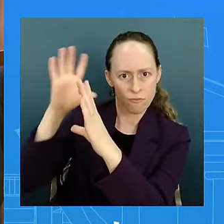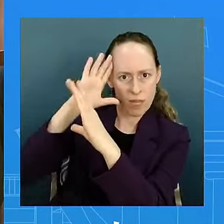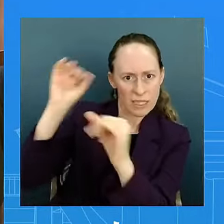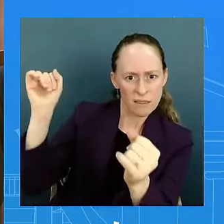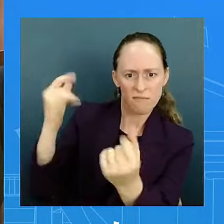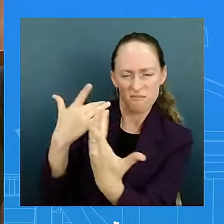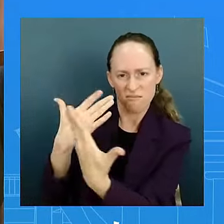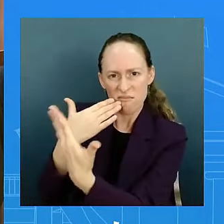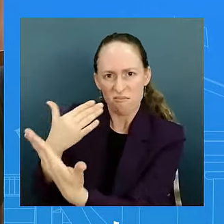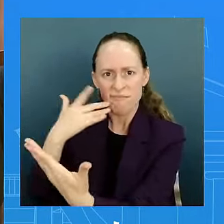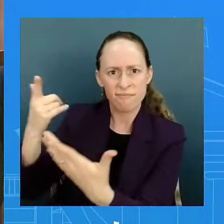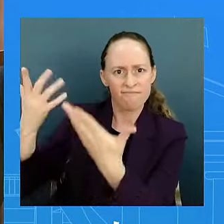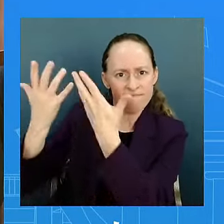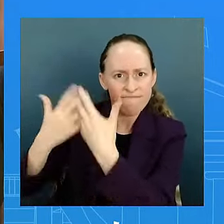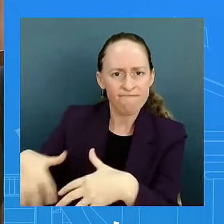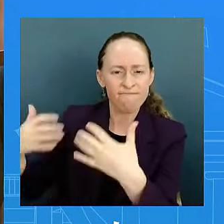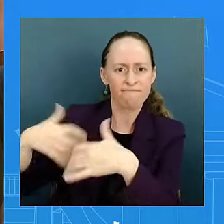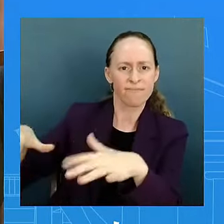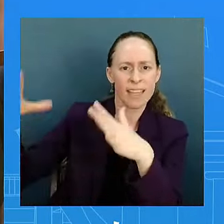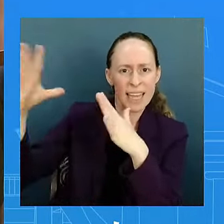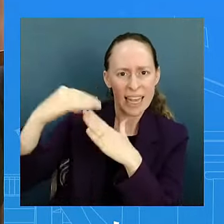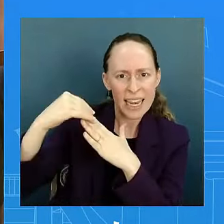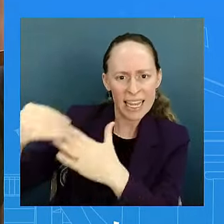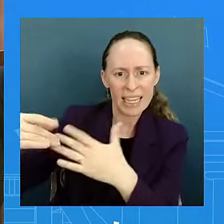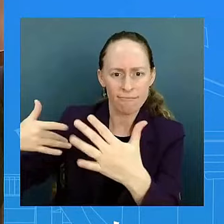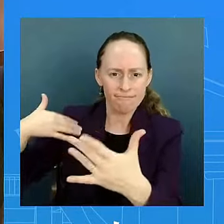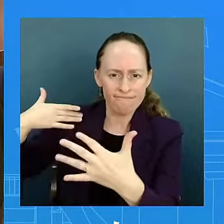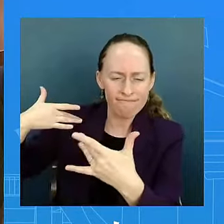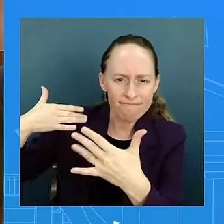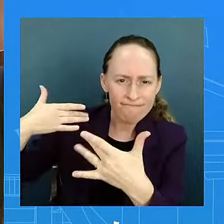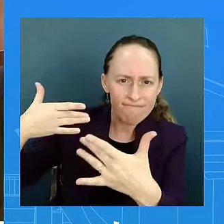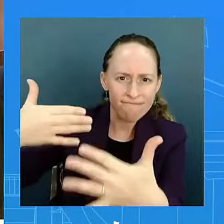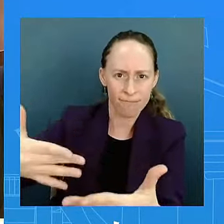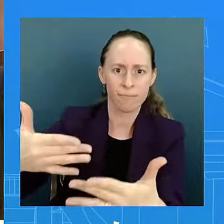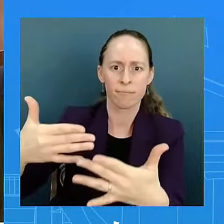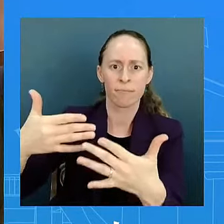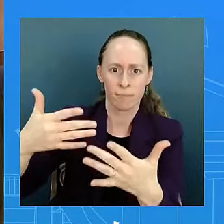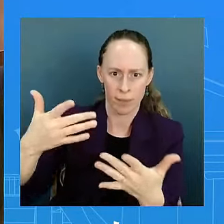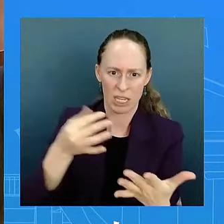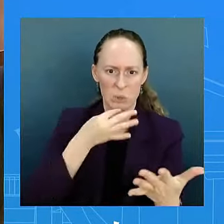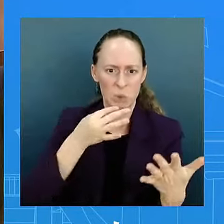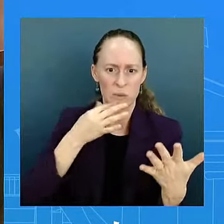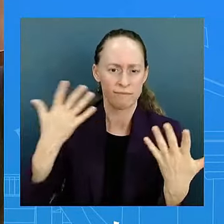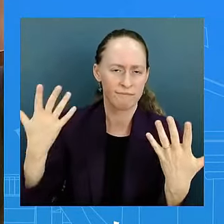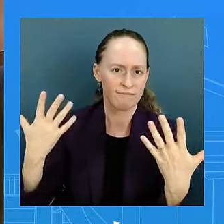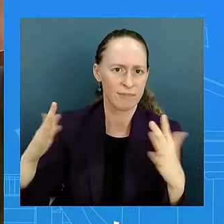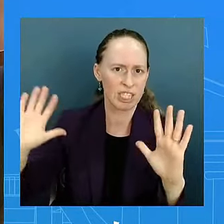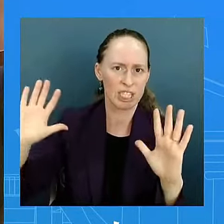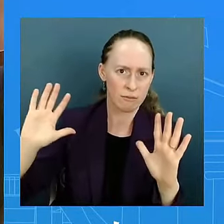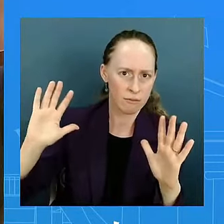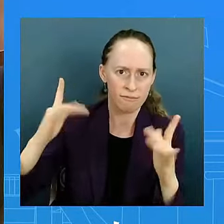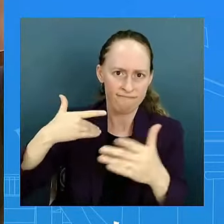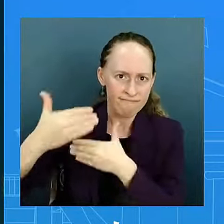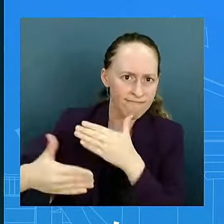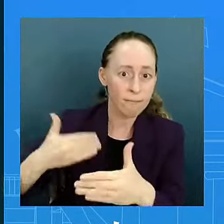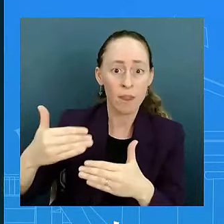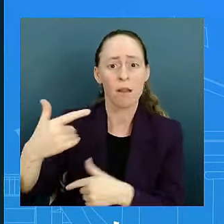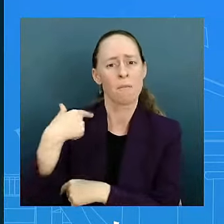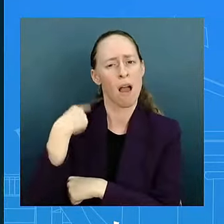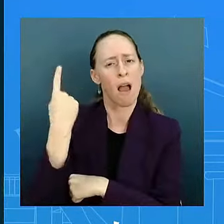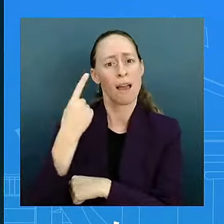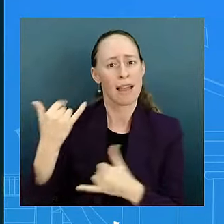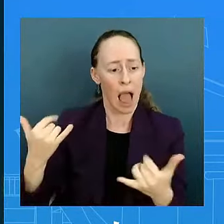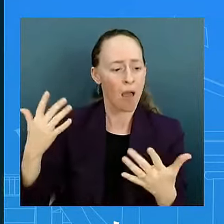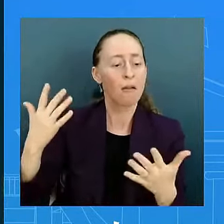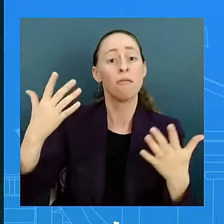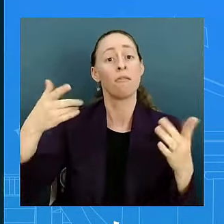that have now reached a final stage. I was a little surprised by the reference to final stage. Yeah. Can you elaborate on that a little bit? So look, I'm not